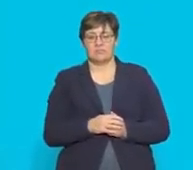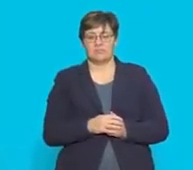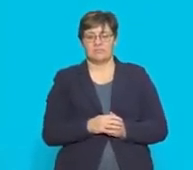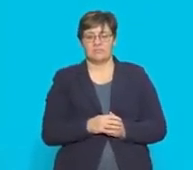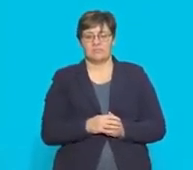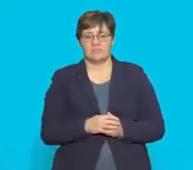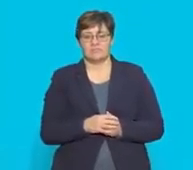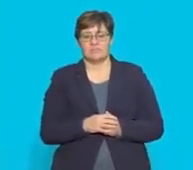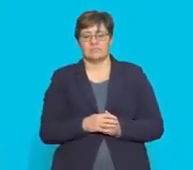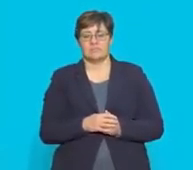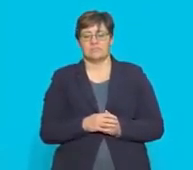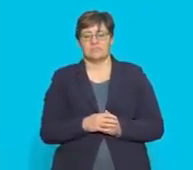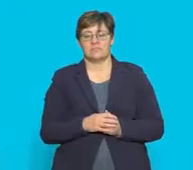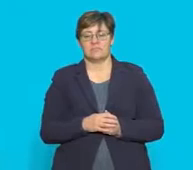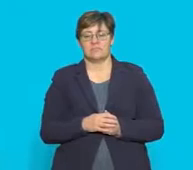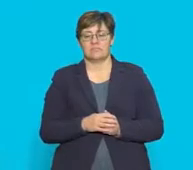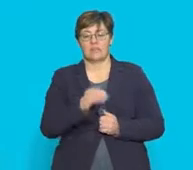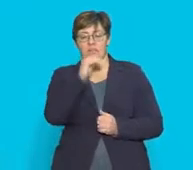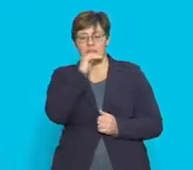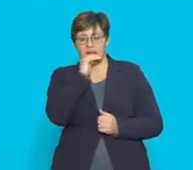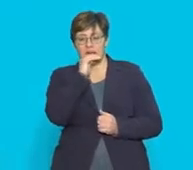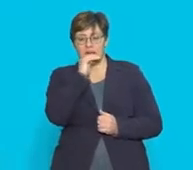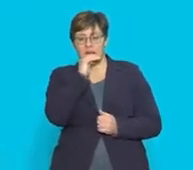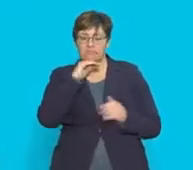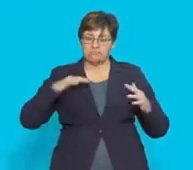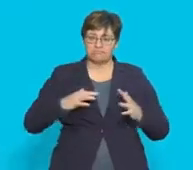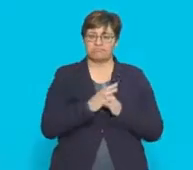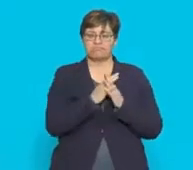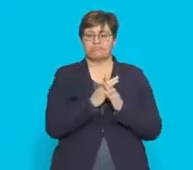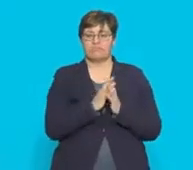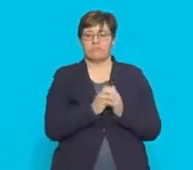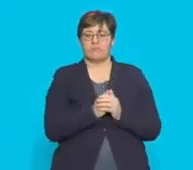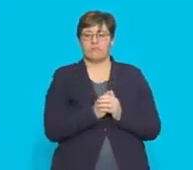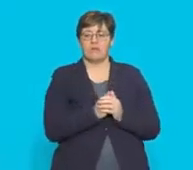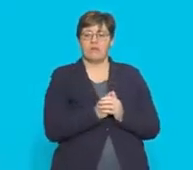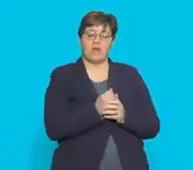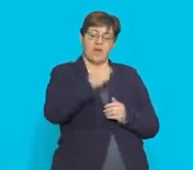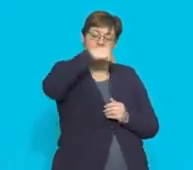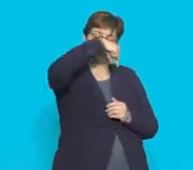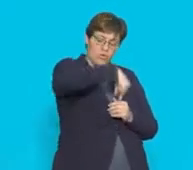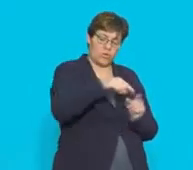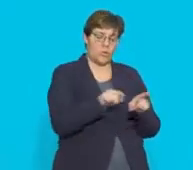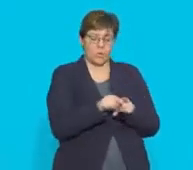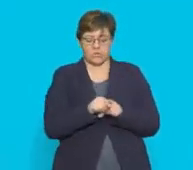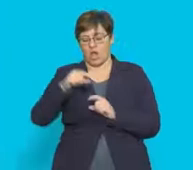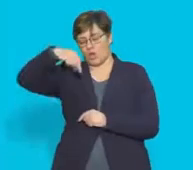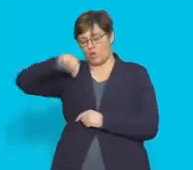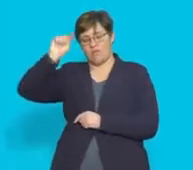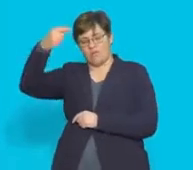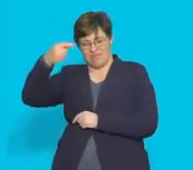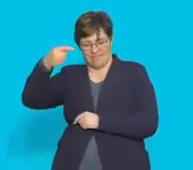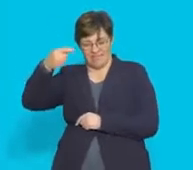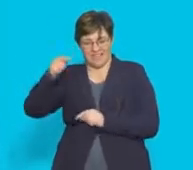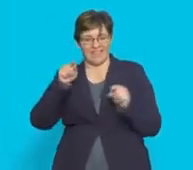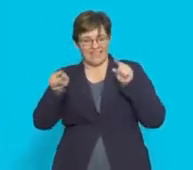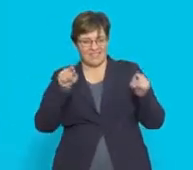to show you there. So this is a union of rational numbers and